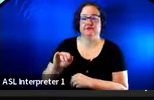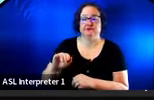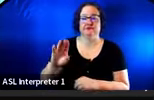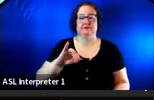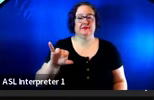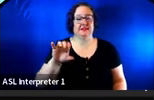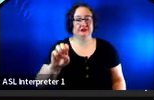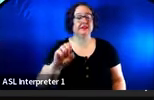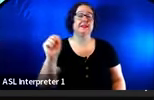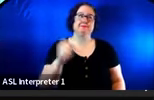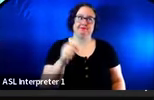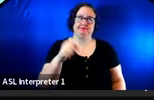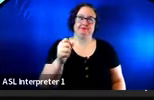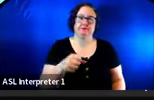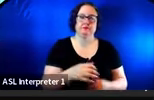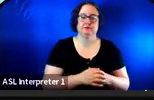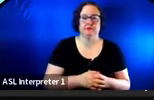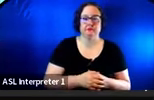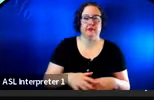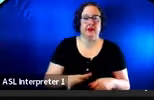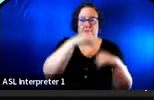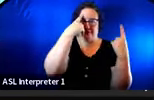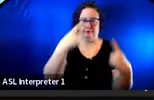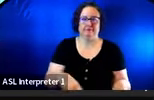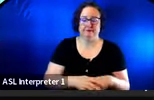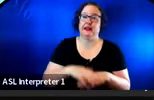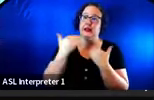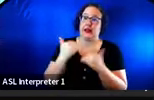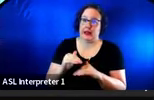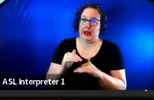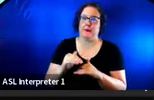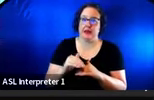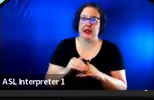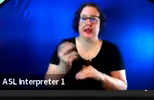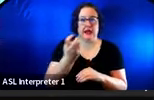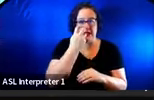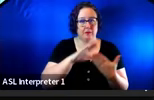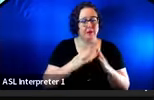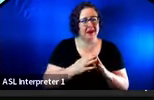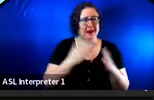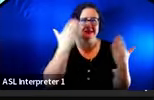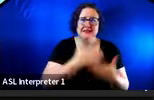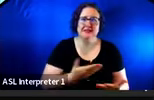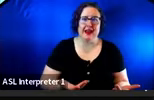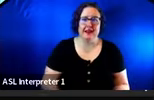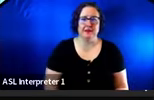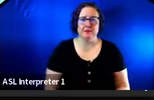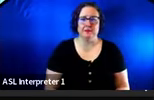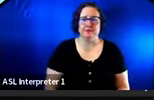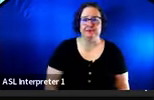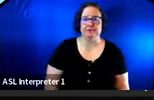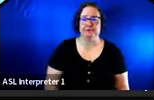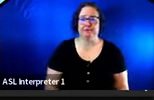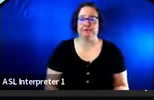Yep, and I second that. It is limited within the blind community, and it is a shame. As of